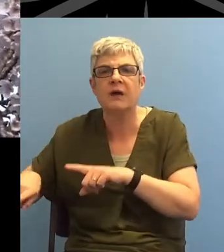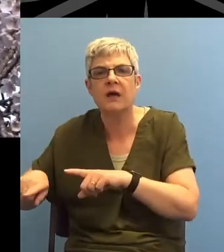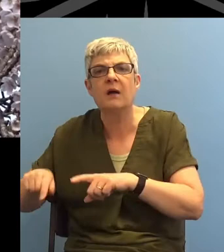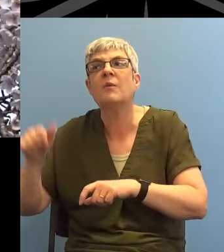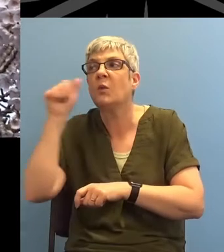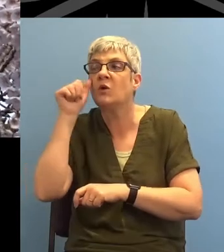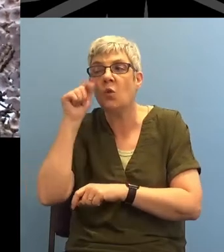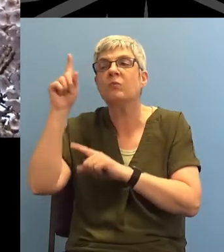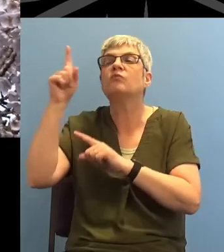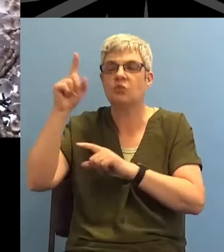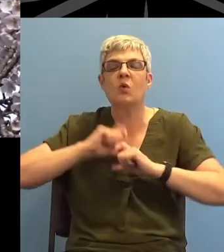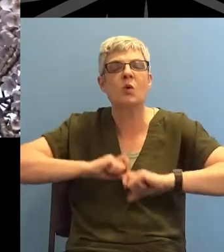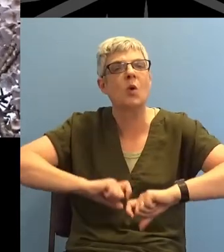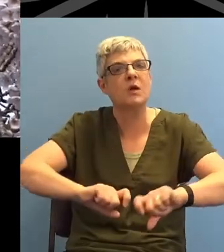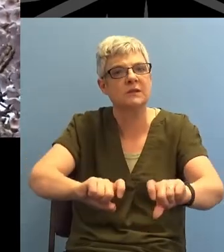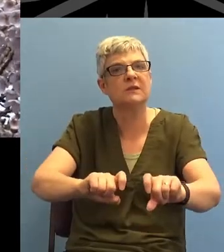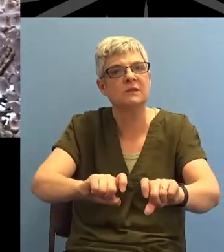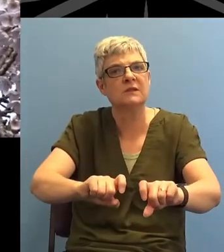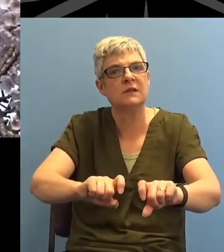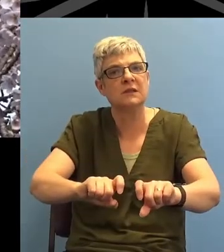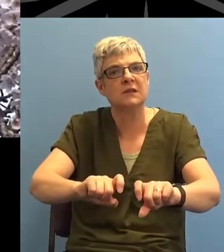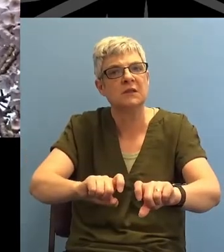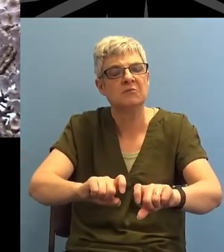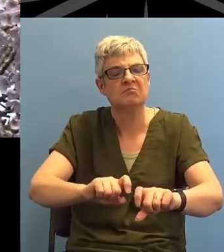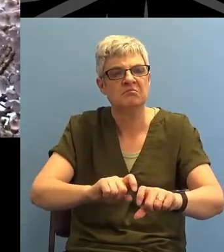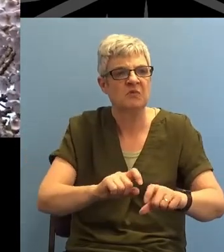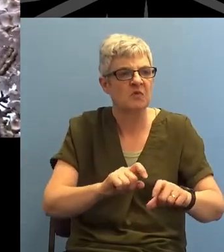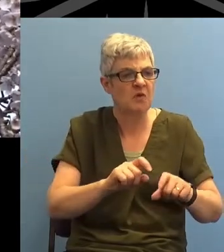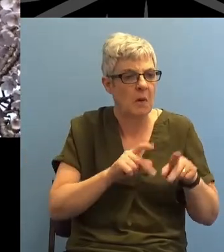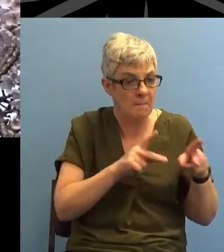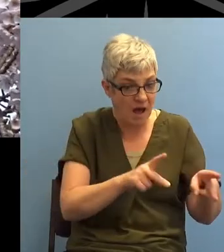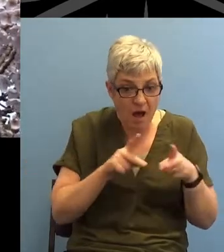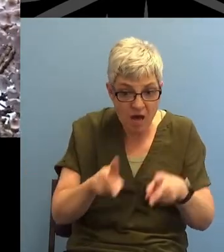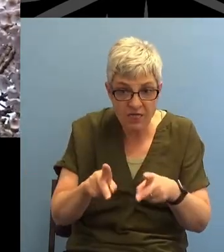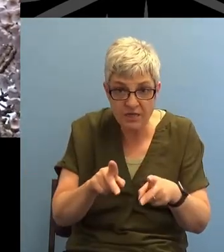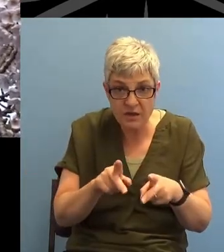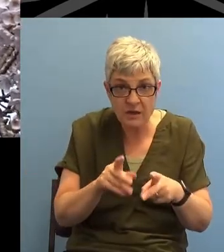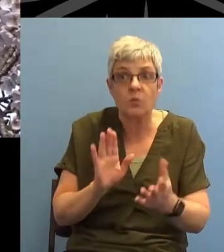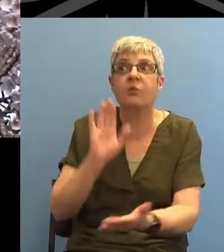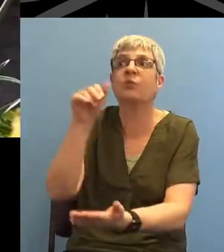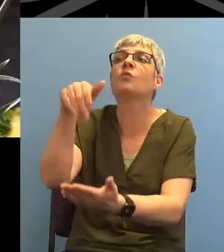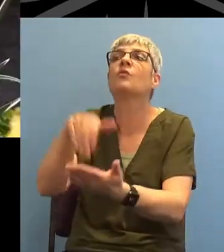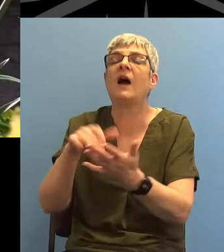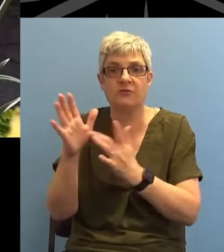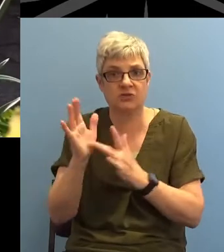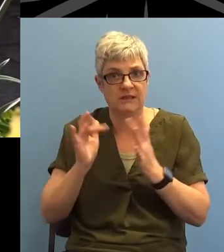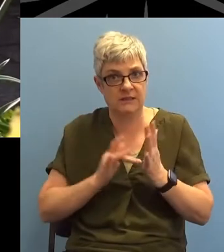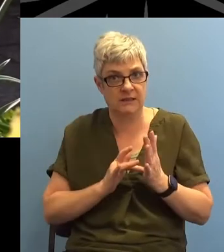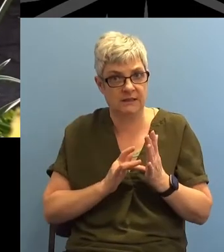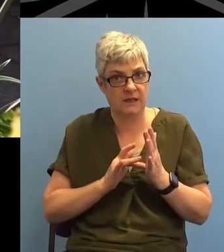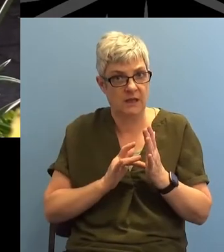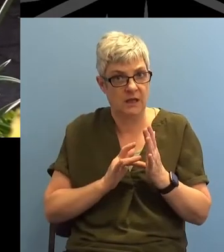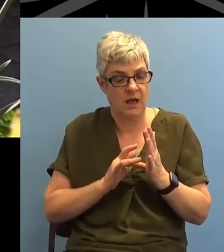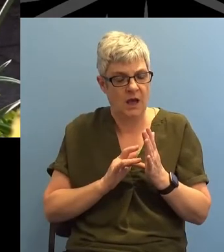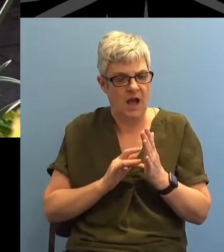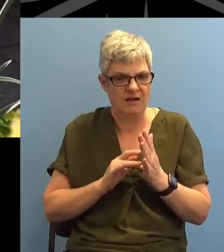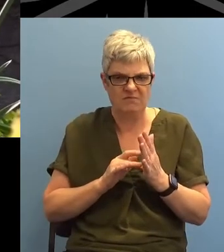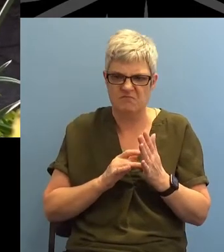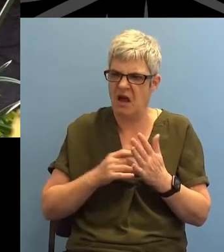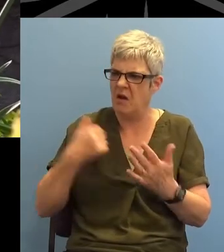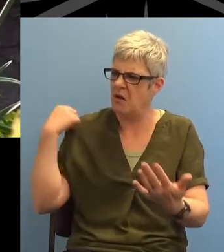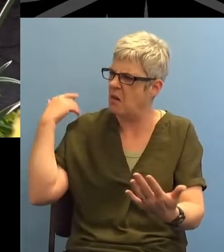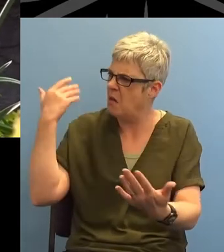constant. By whatever path we have been led to Jesus, and for however long we have been on that